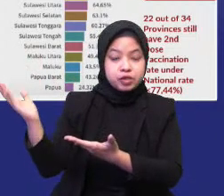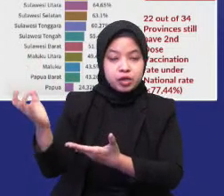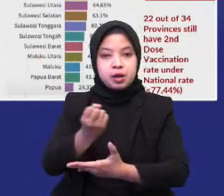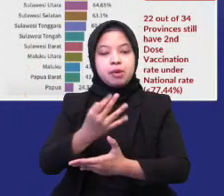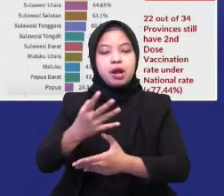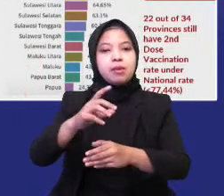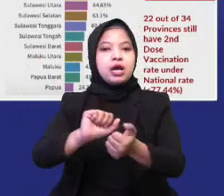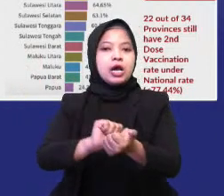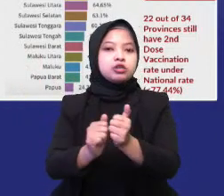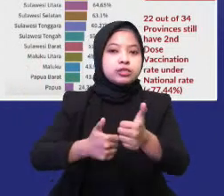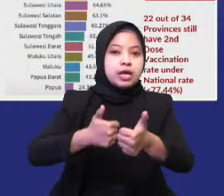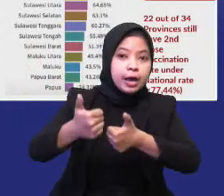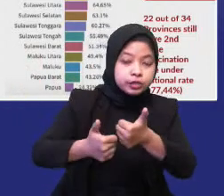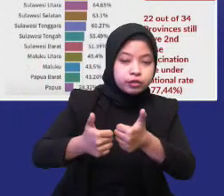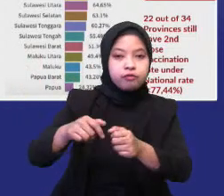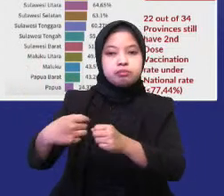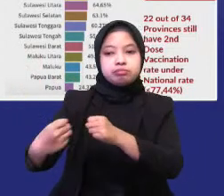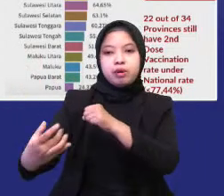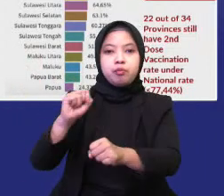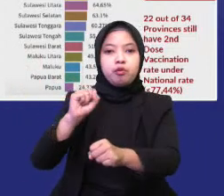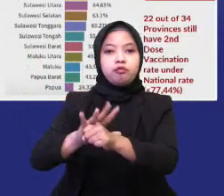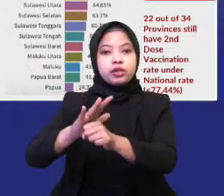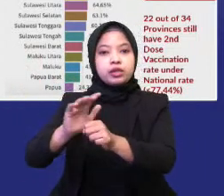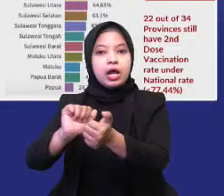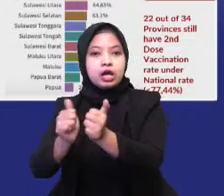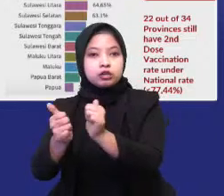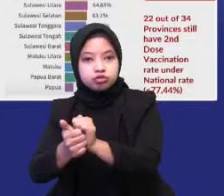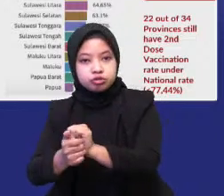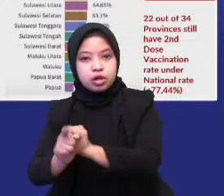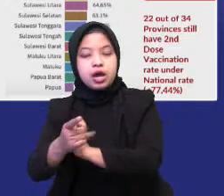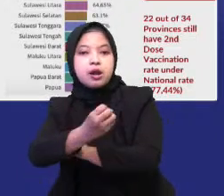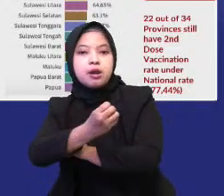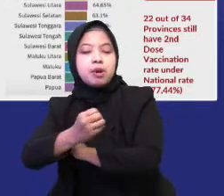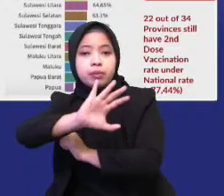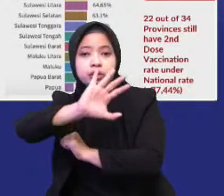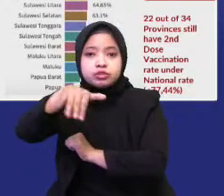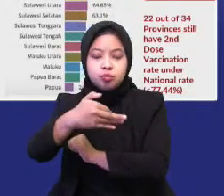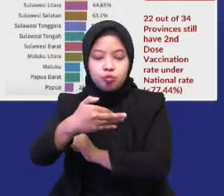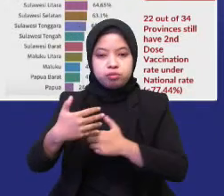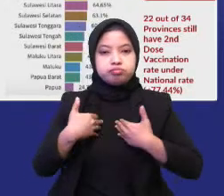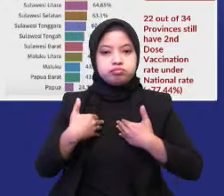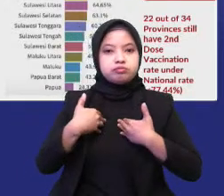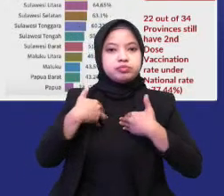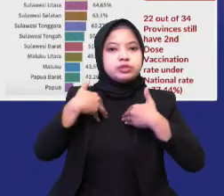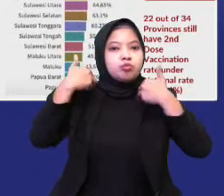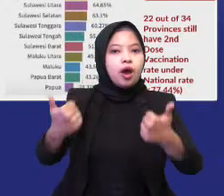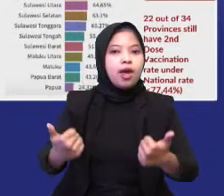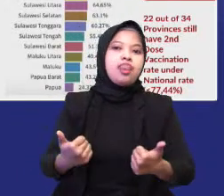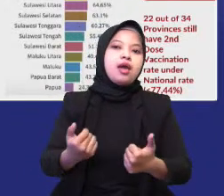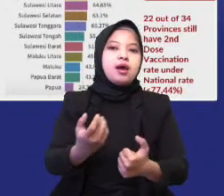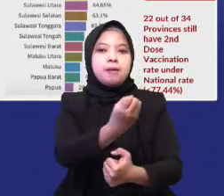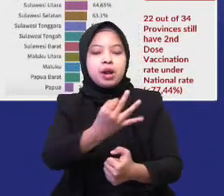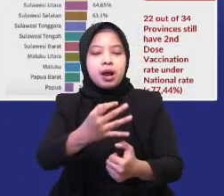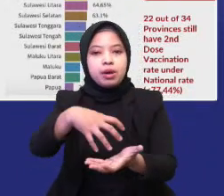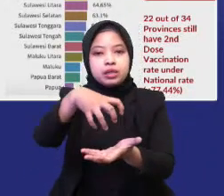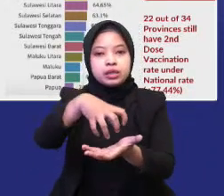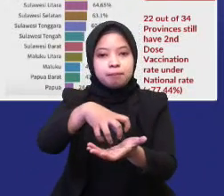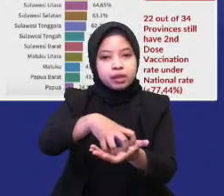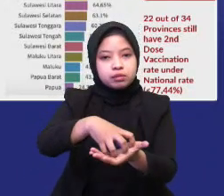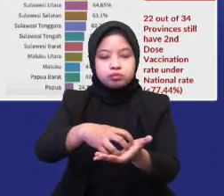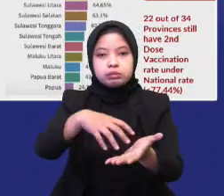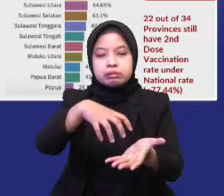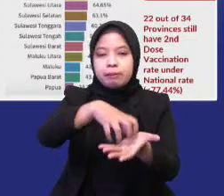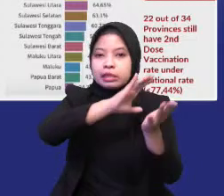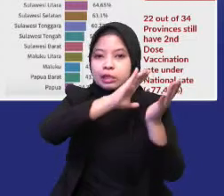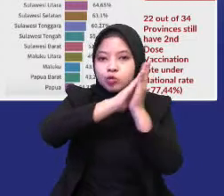positive cases, active cases, death, and also recovery, and also bed occupancy rate to